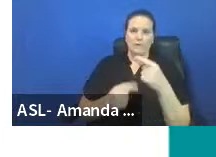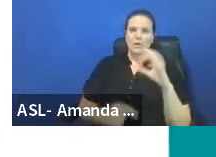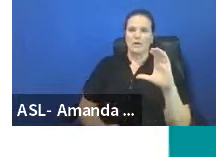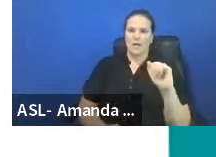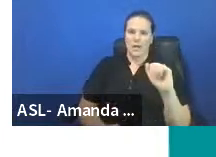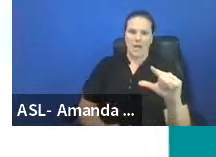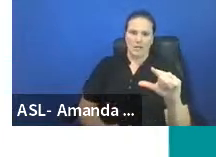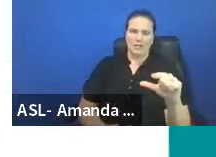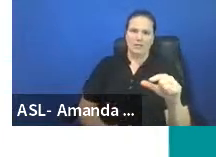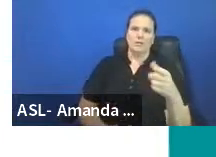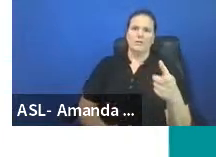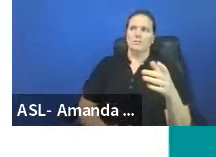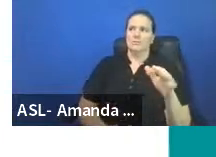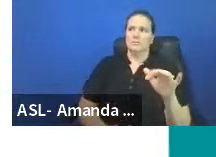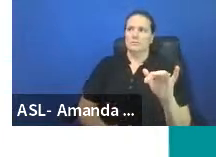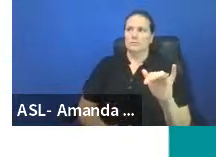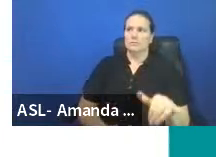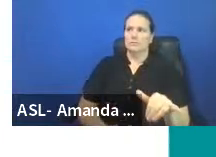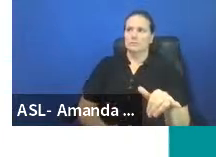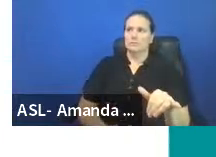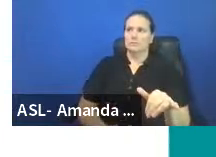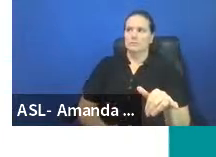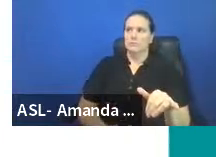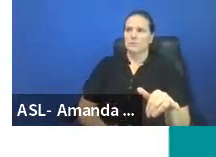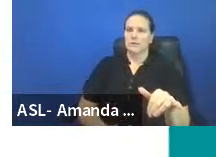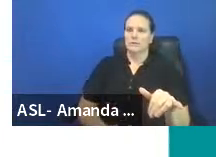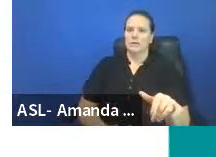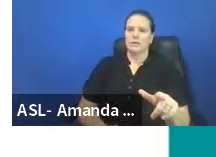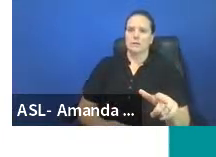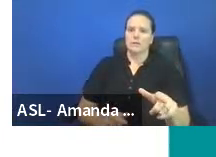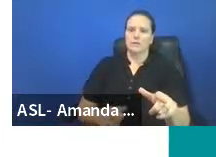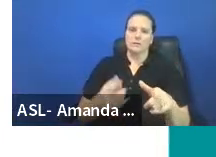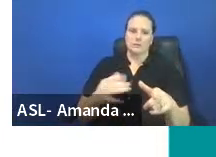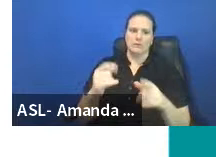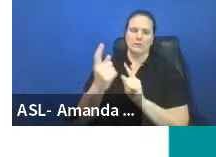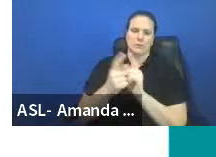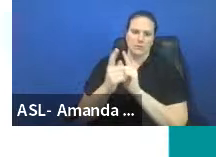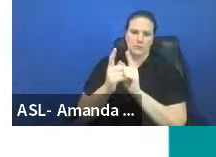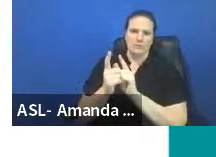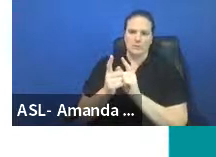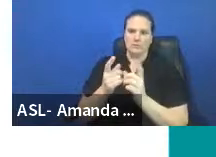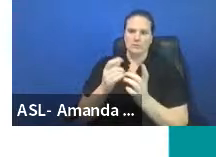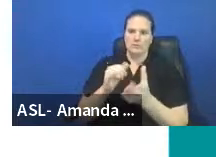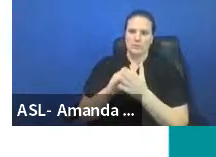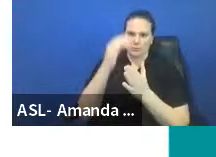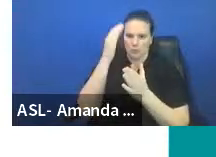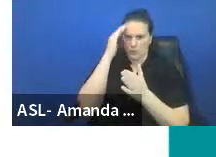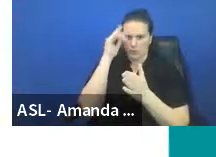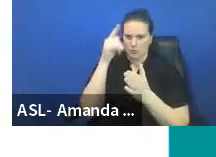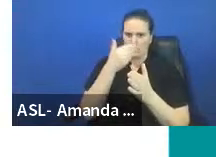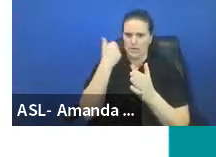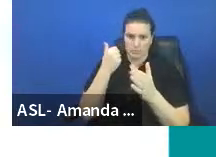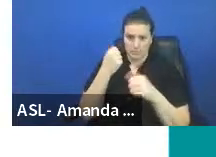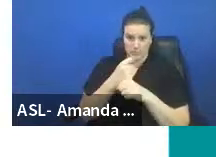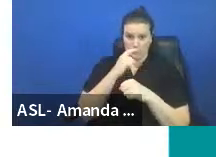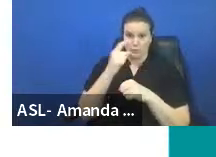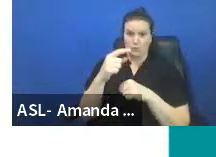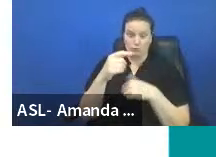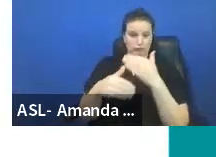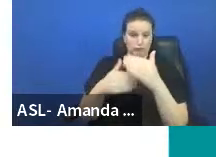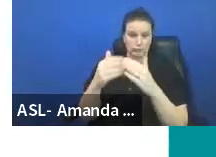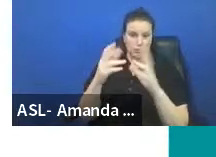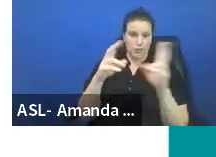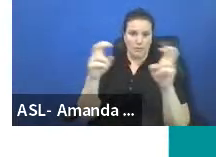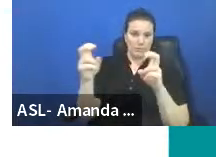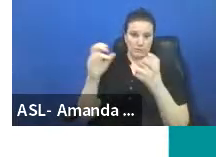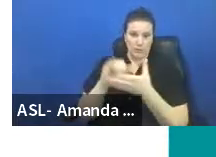so I'll be reaching out to you to schedule a one-on-one and get to know you a little bit better and ensure that we have the topics